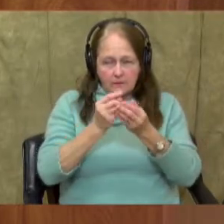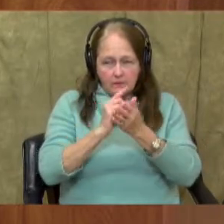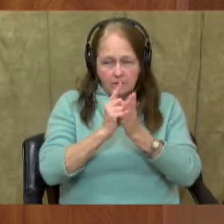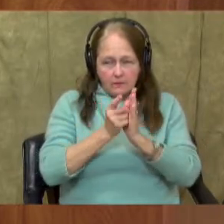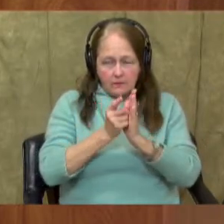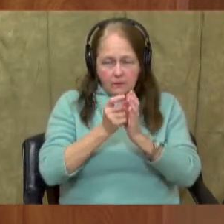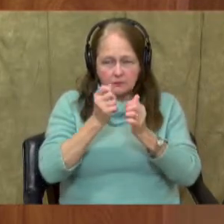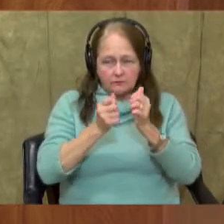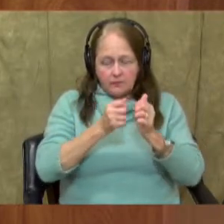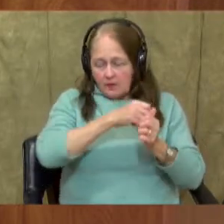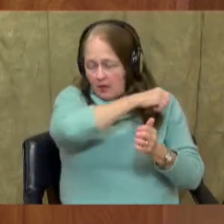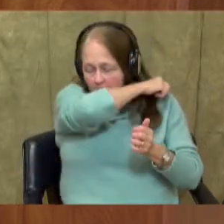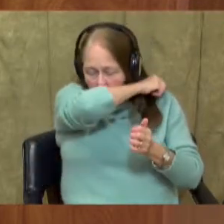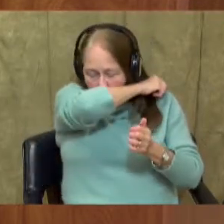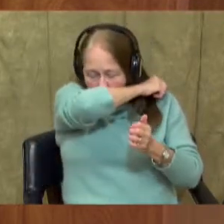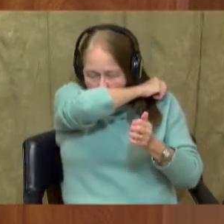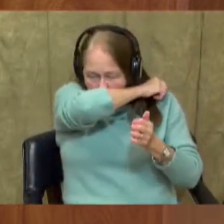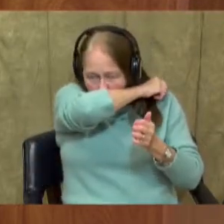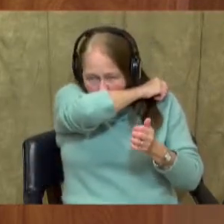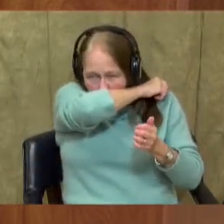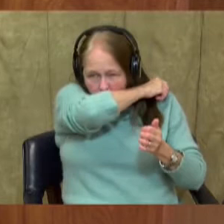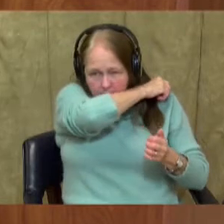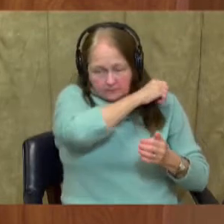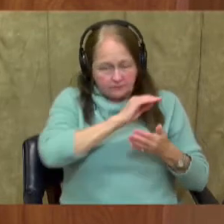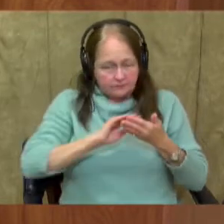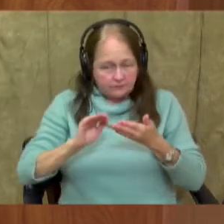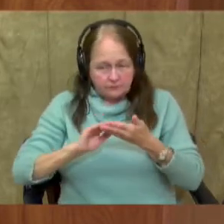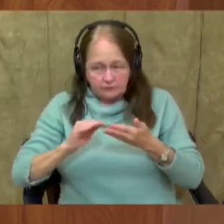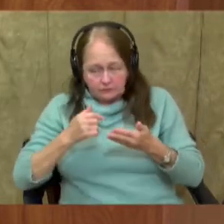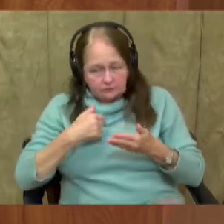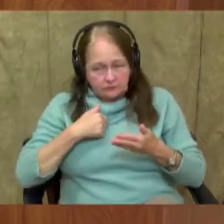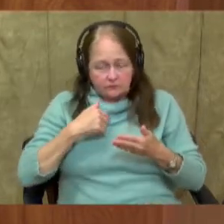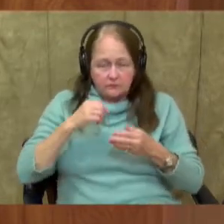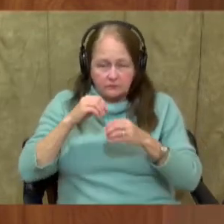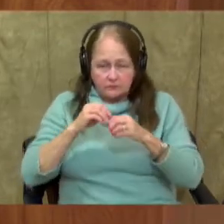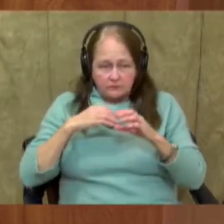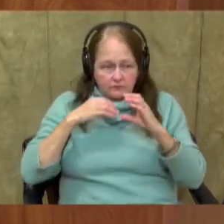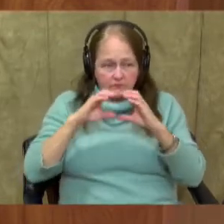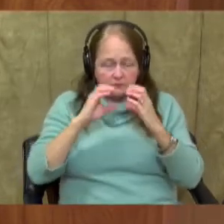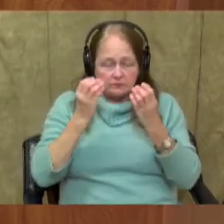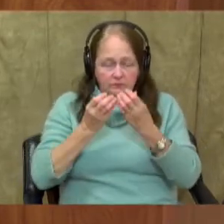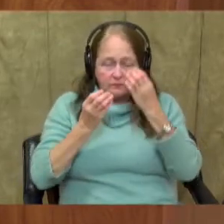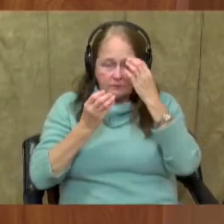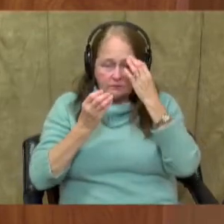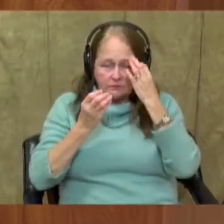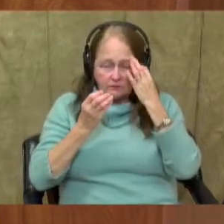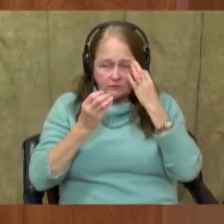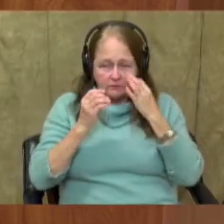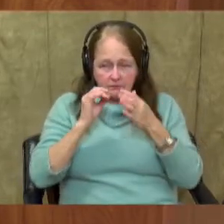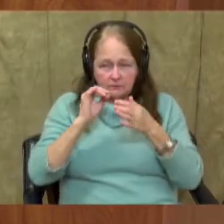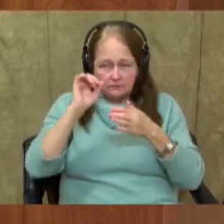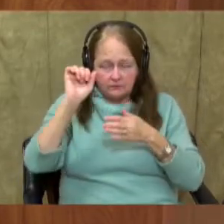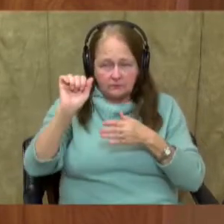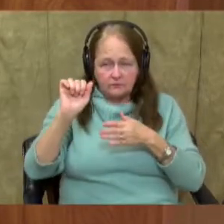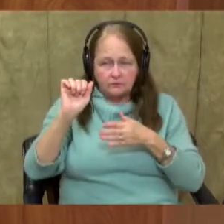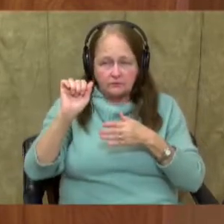which answer you would choose. And in my class, I would ask, who is for